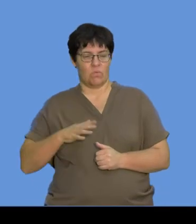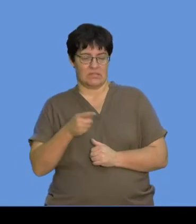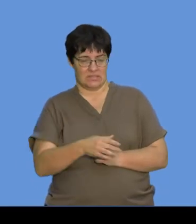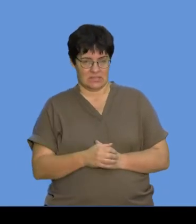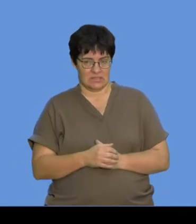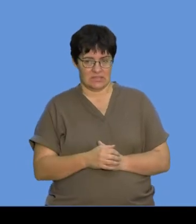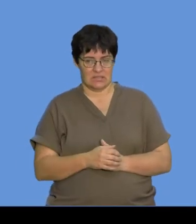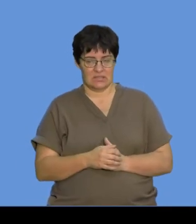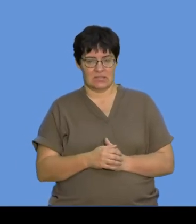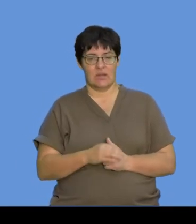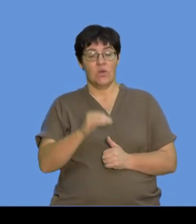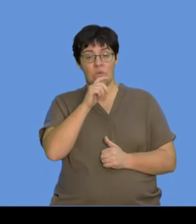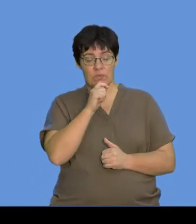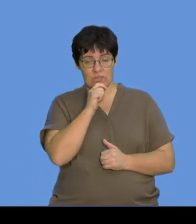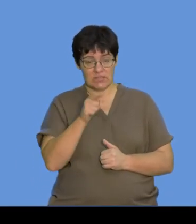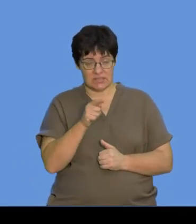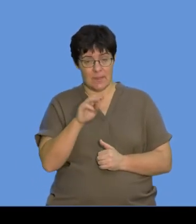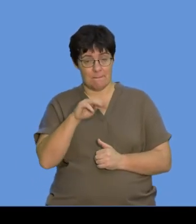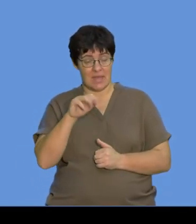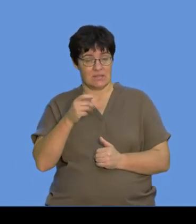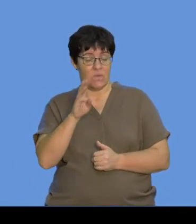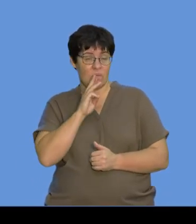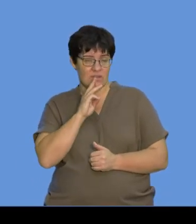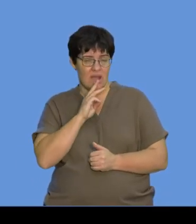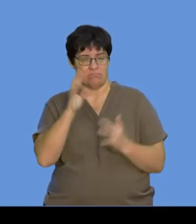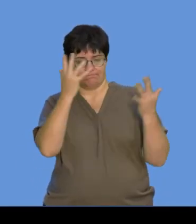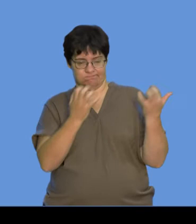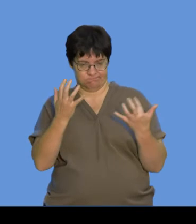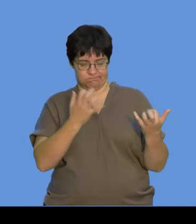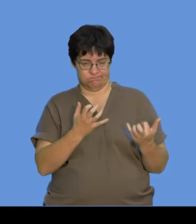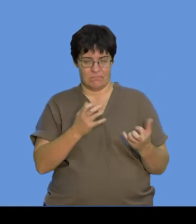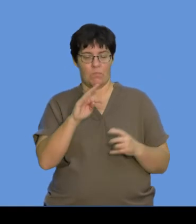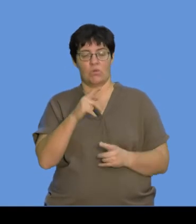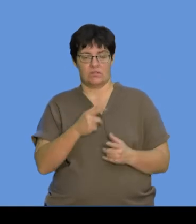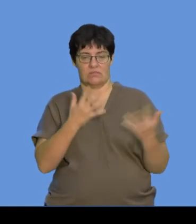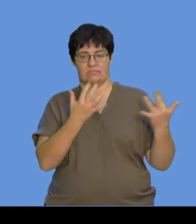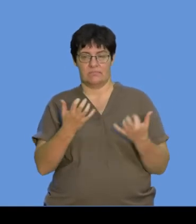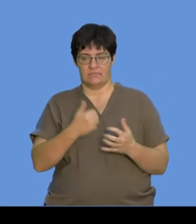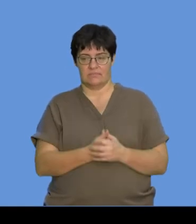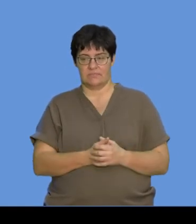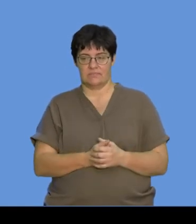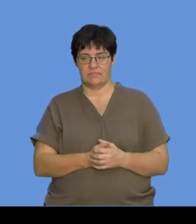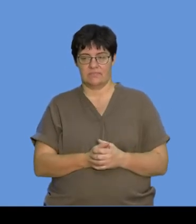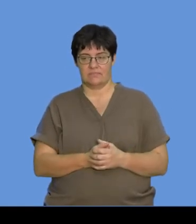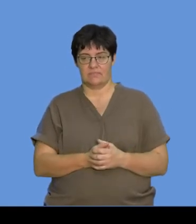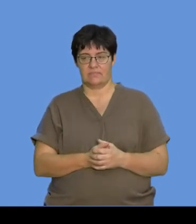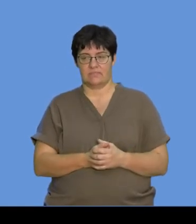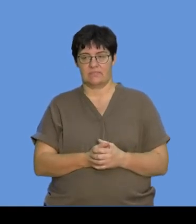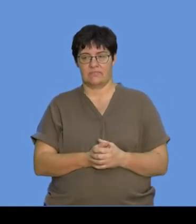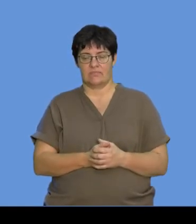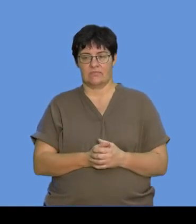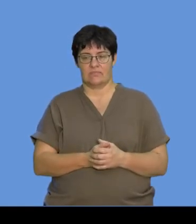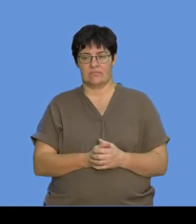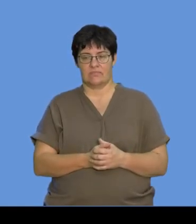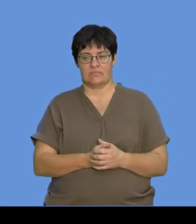we are particularly interested in, okay? So we shall use the mass of water and use that to calculate the moles of